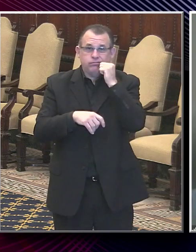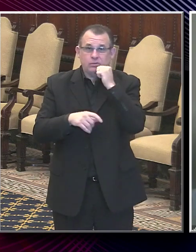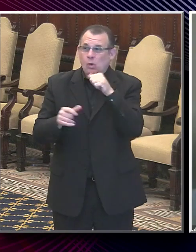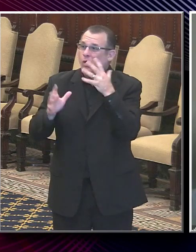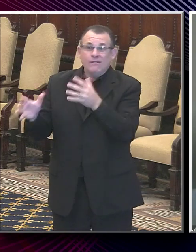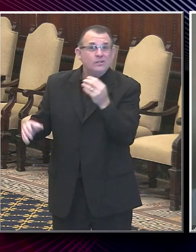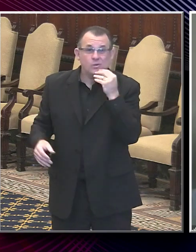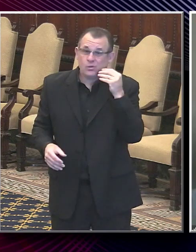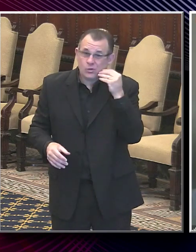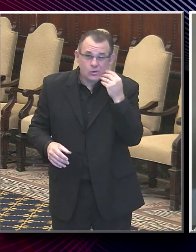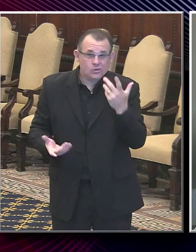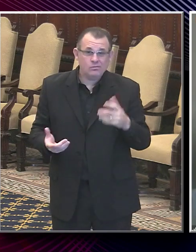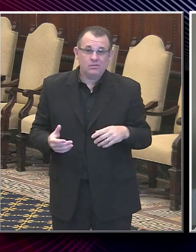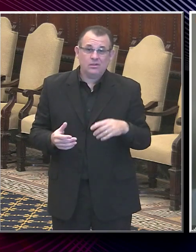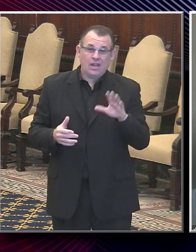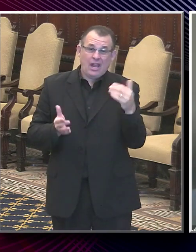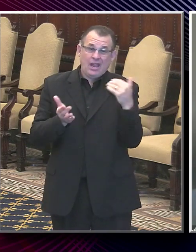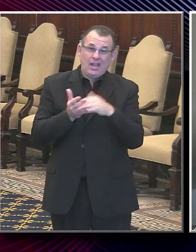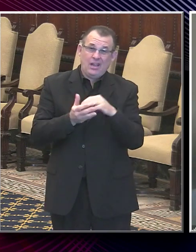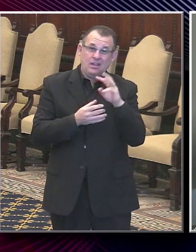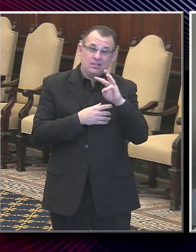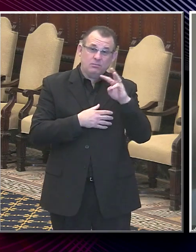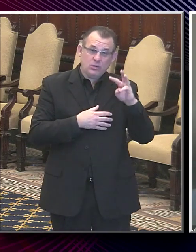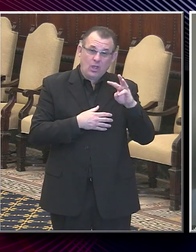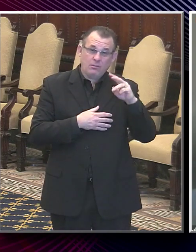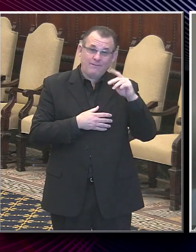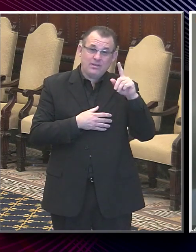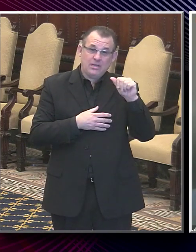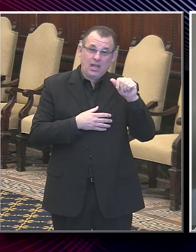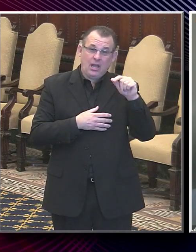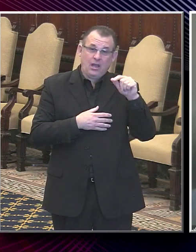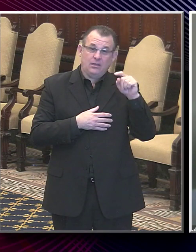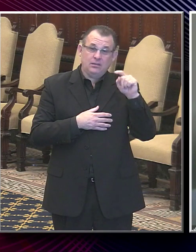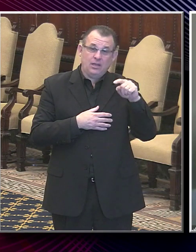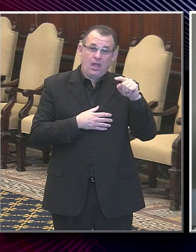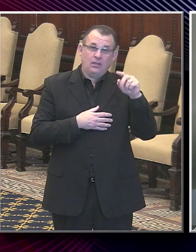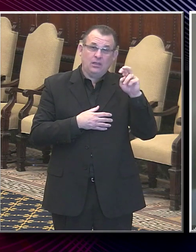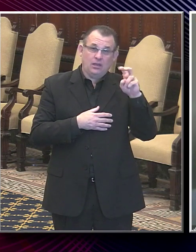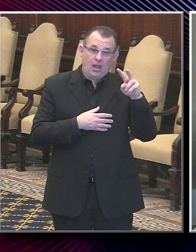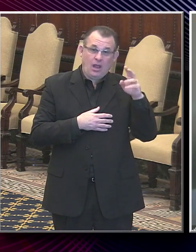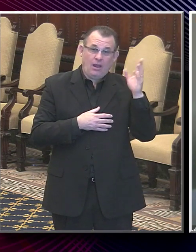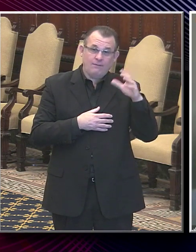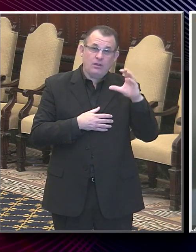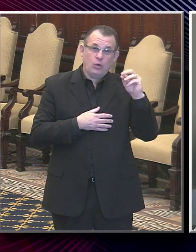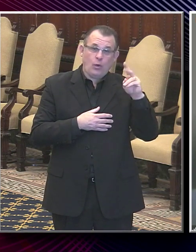more generally is www.phila.gov/COVID. If you have medical questions,